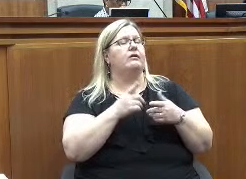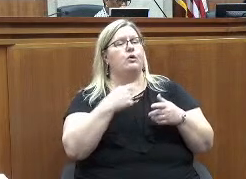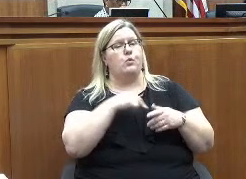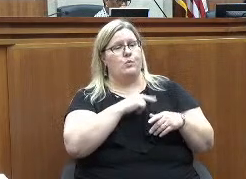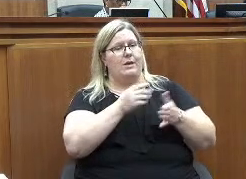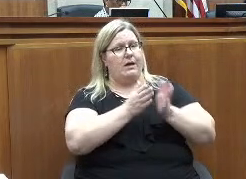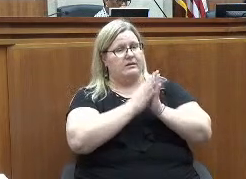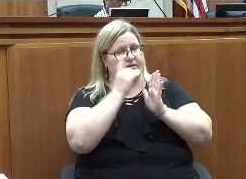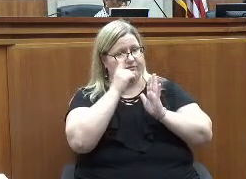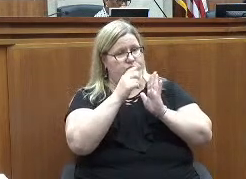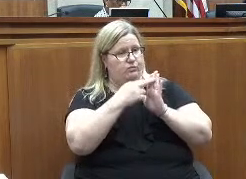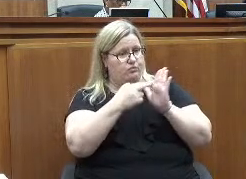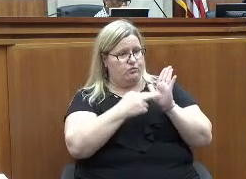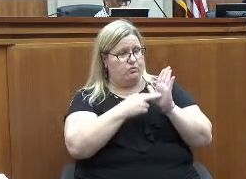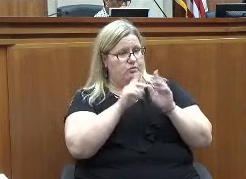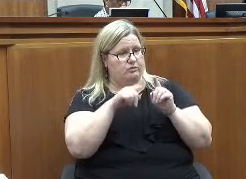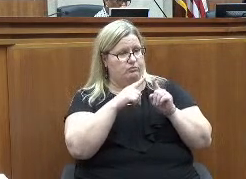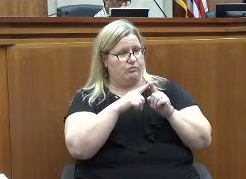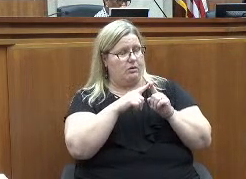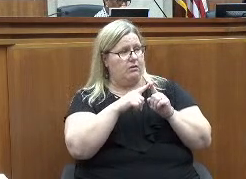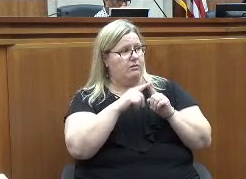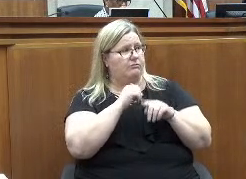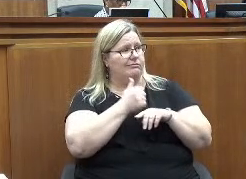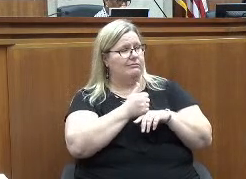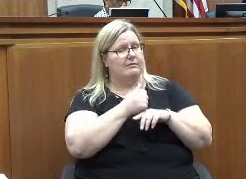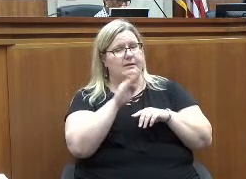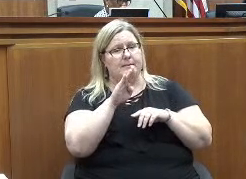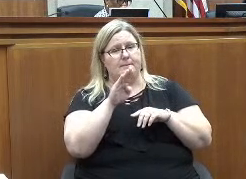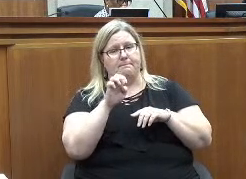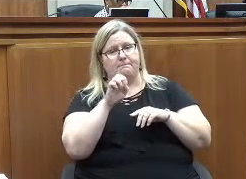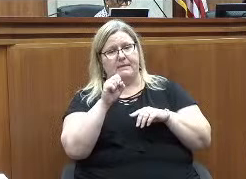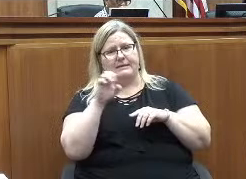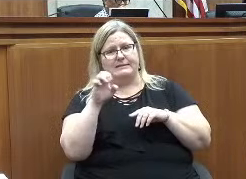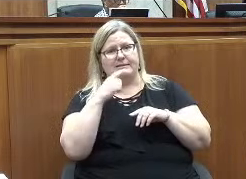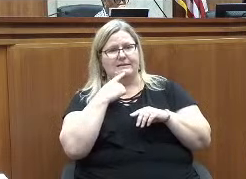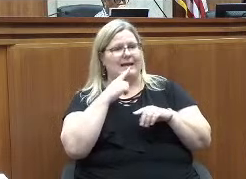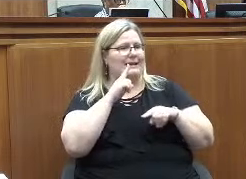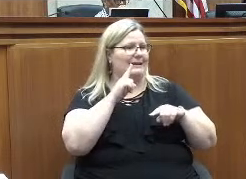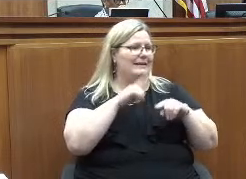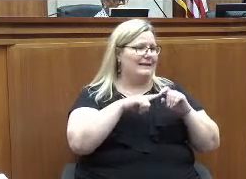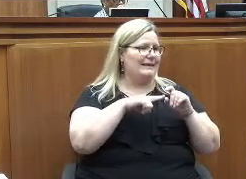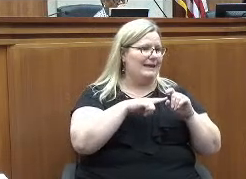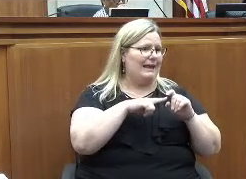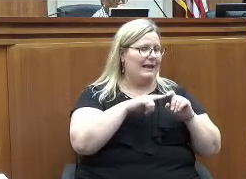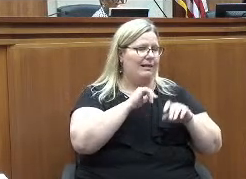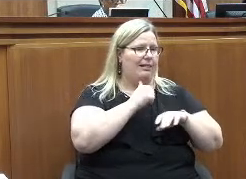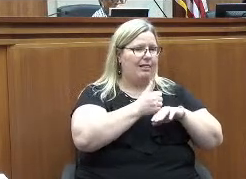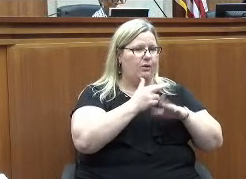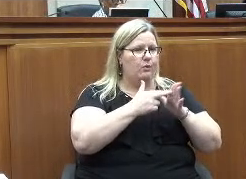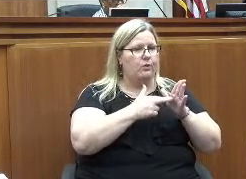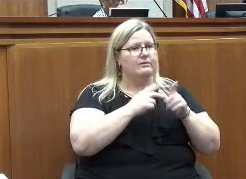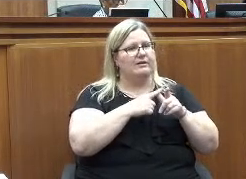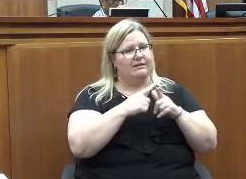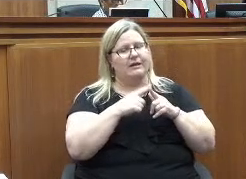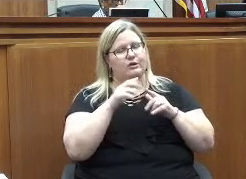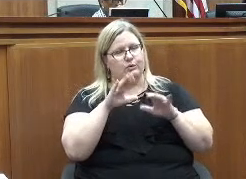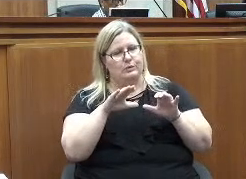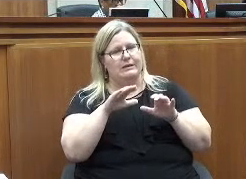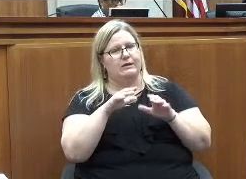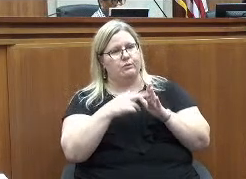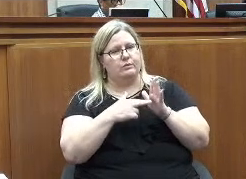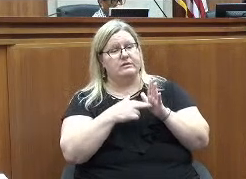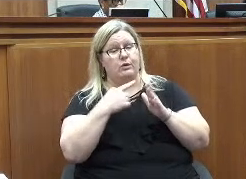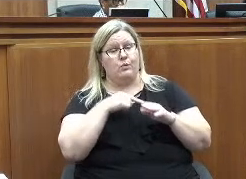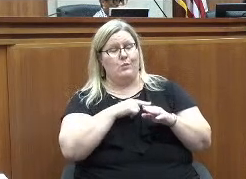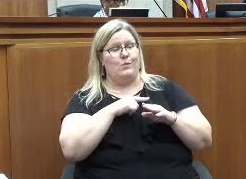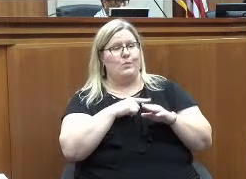rules. And I think Bessie remembers that at first y'all said you couldn't make rules, and then you came up with it. So we operated pods for a year and a